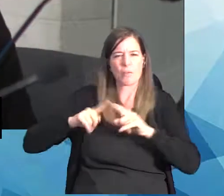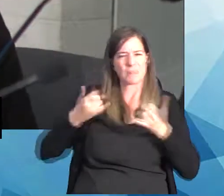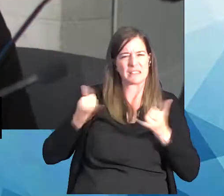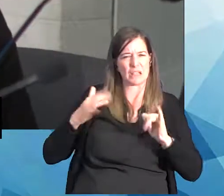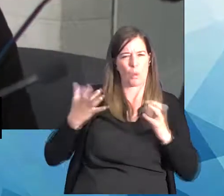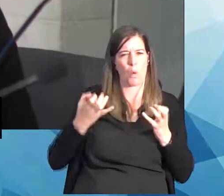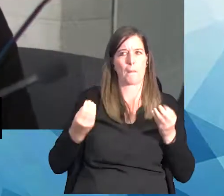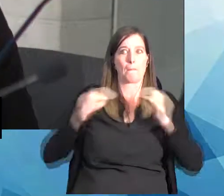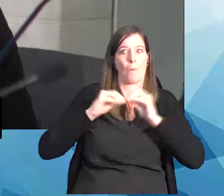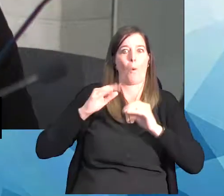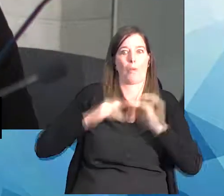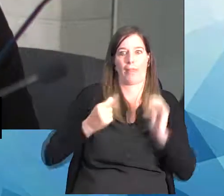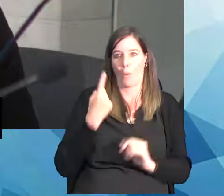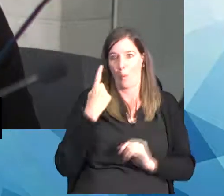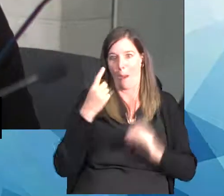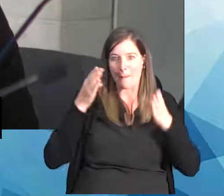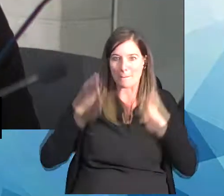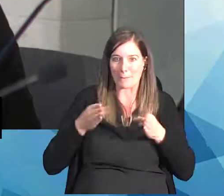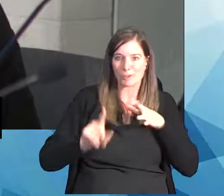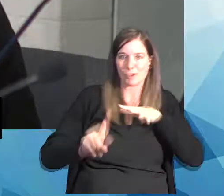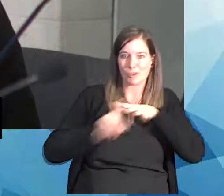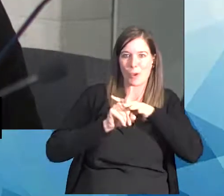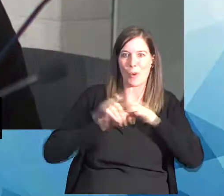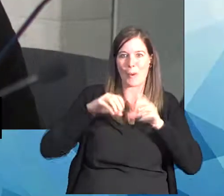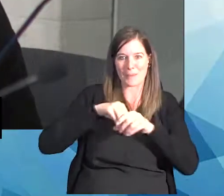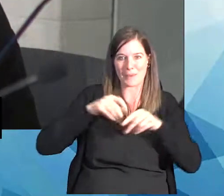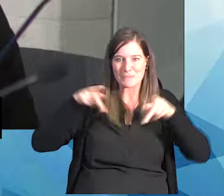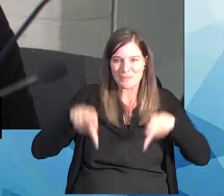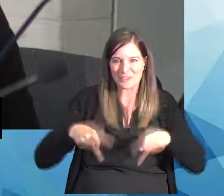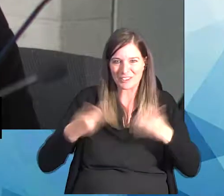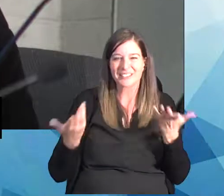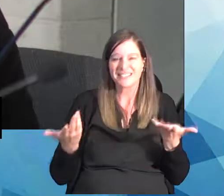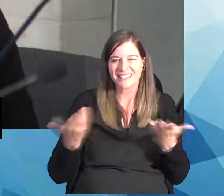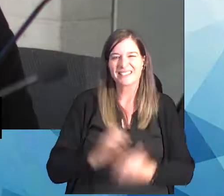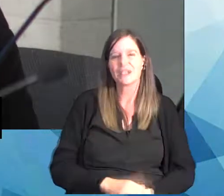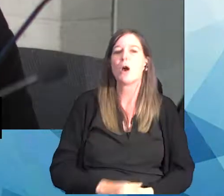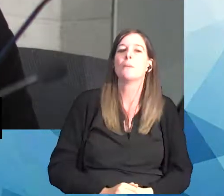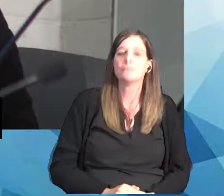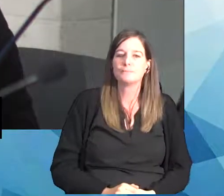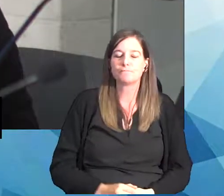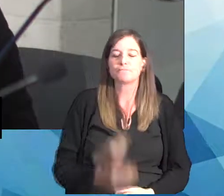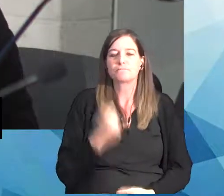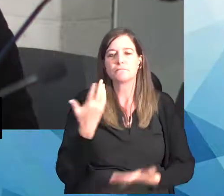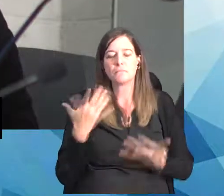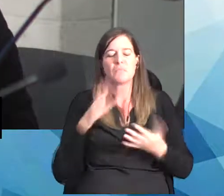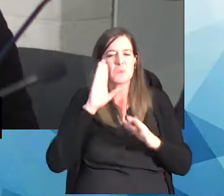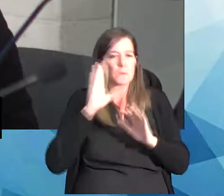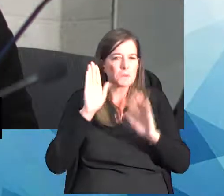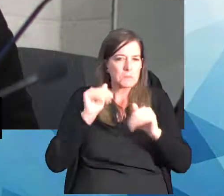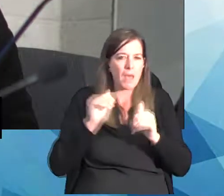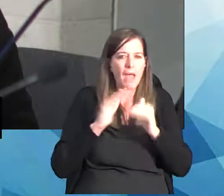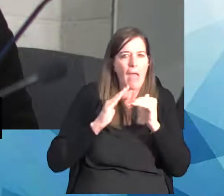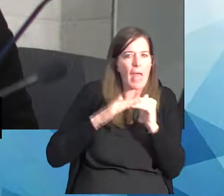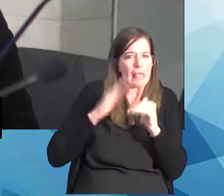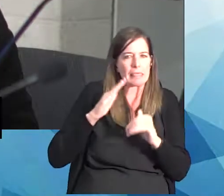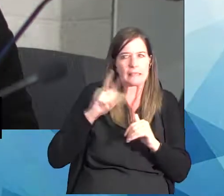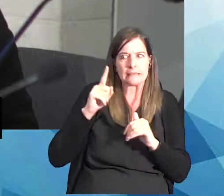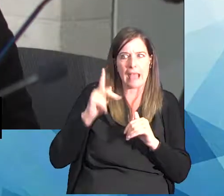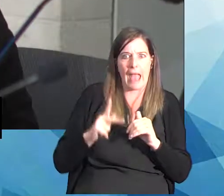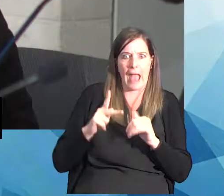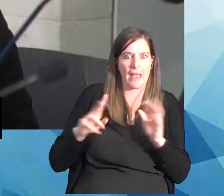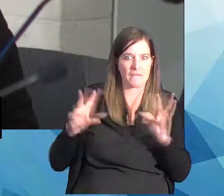So it looks like what I'm hearing is if we can have a policy that, our expectation is that we're at least half the meetings we're going to attend in